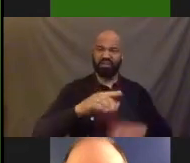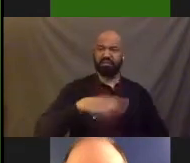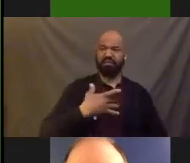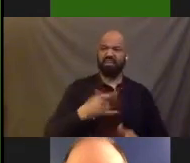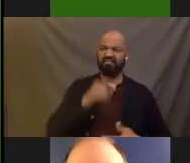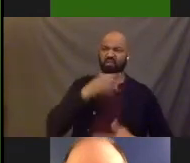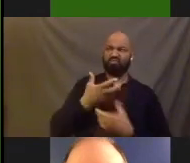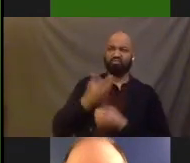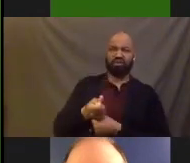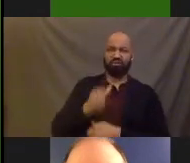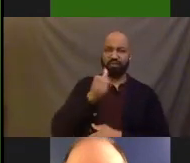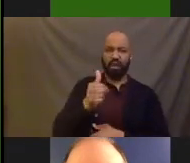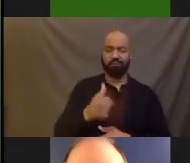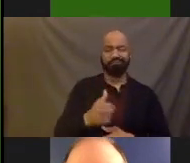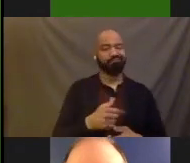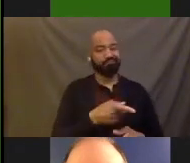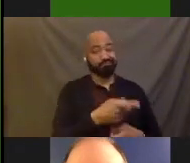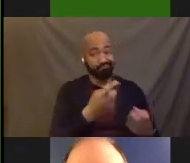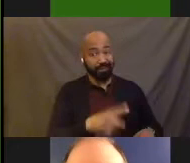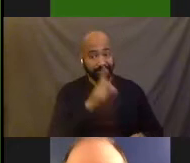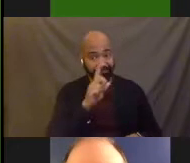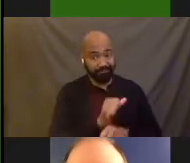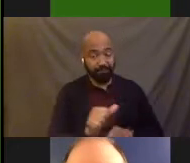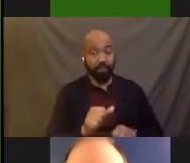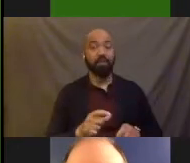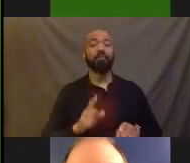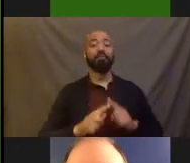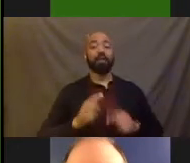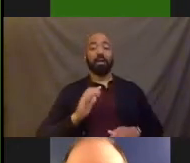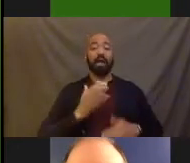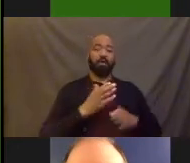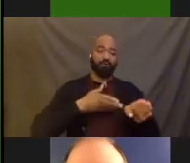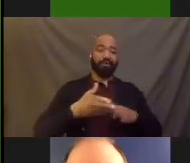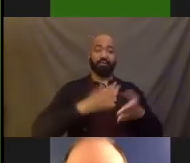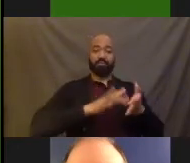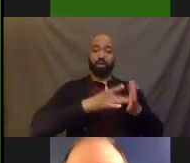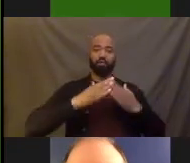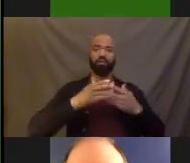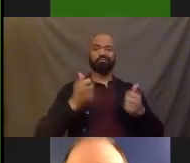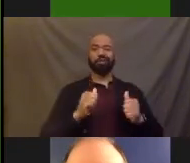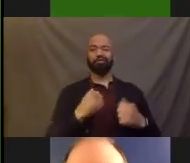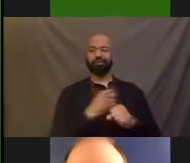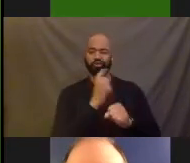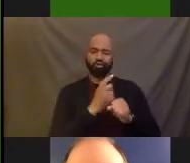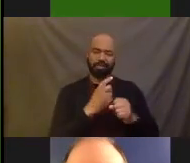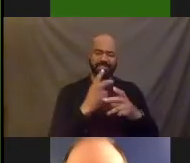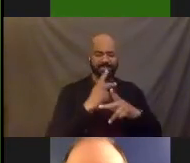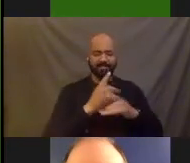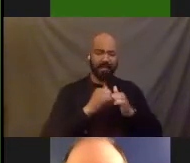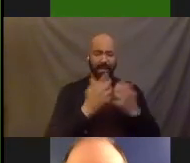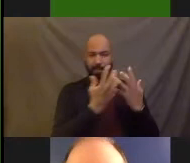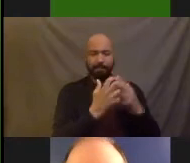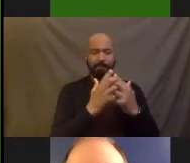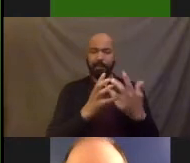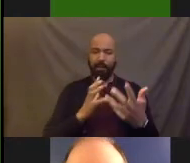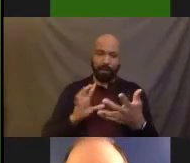think that we are, as a medical community, trying to work through that and be a little bit more aware of it. For example,